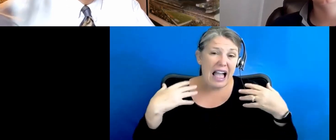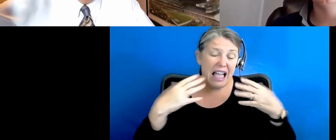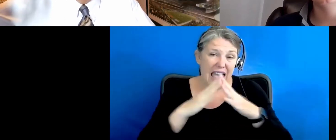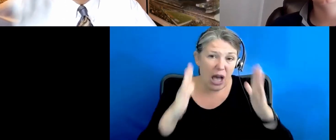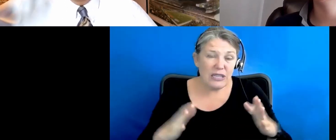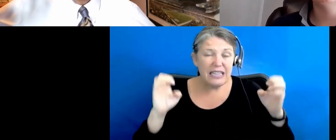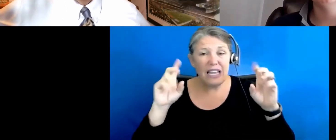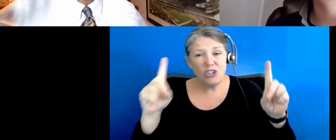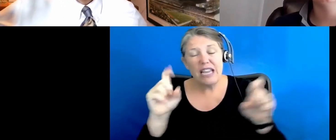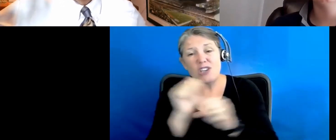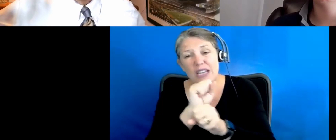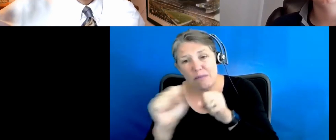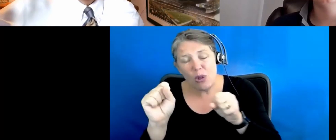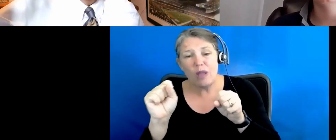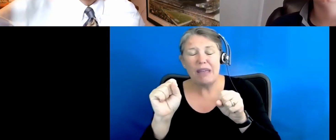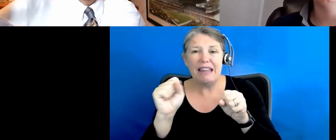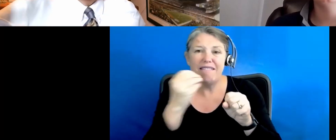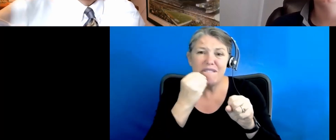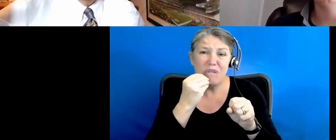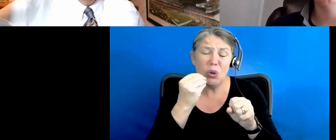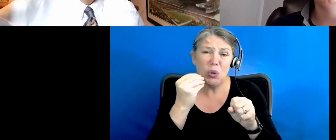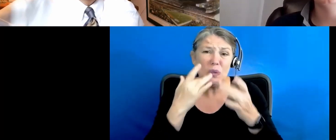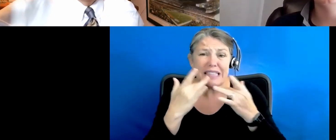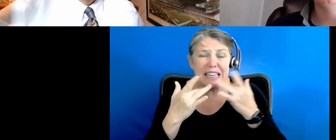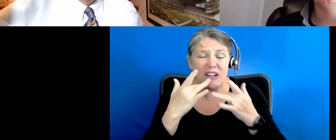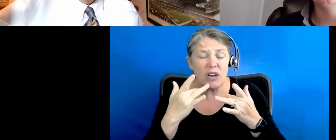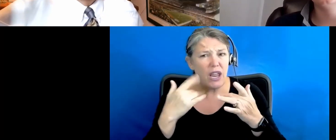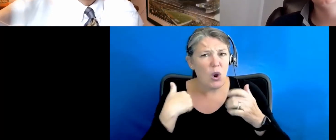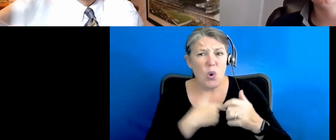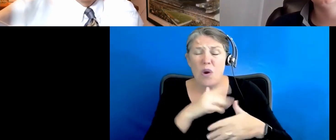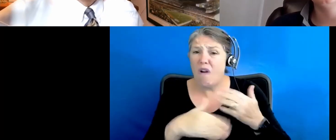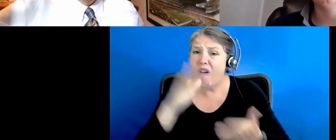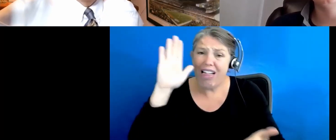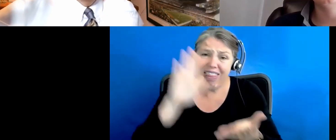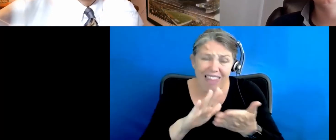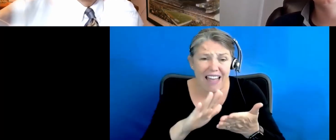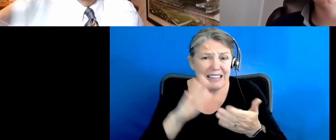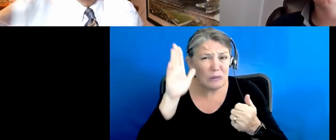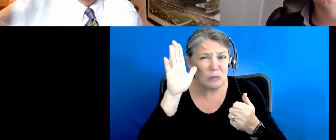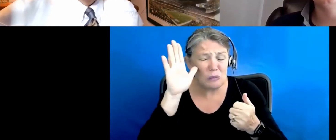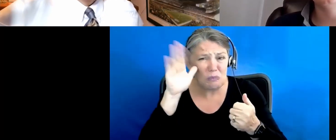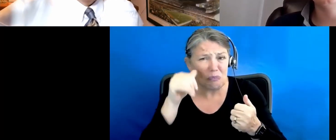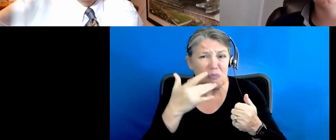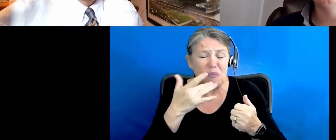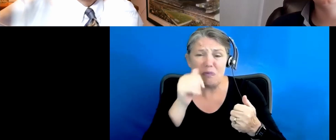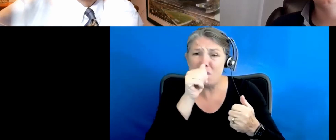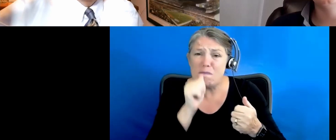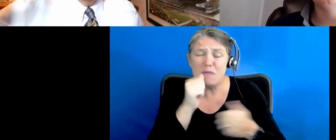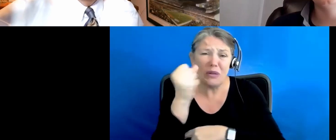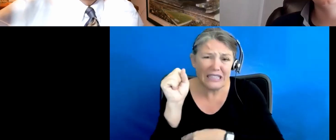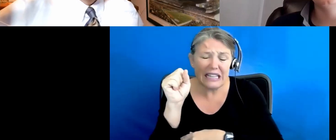etc. All of which has made us less resilient to be able to respond to the virus once it's